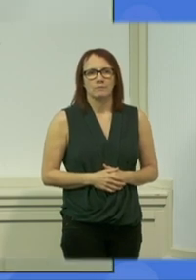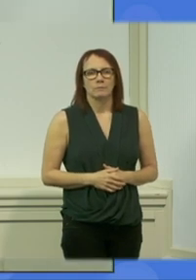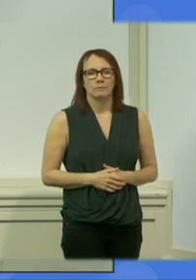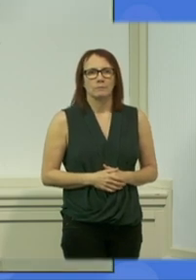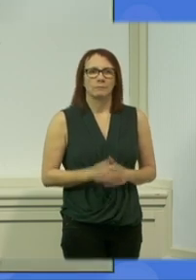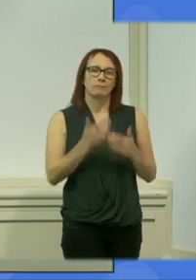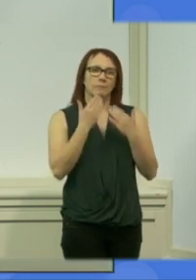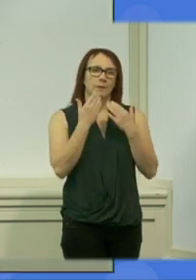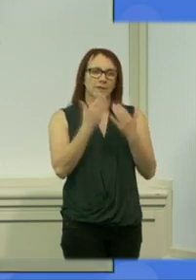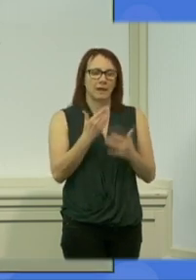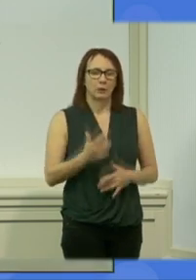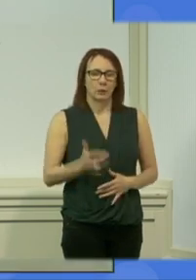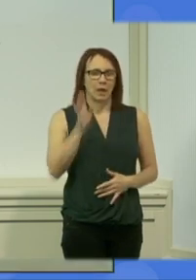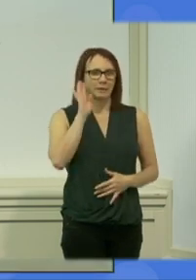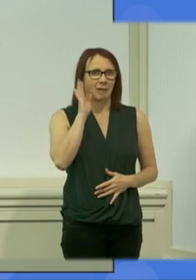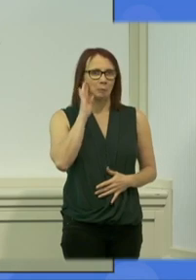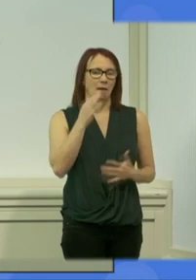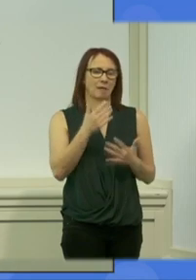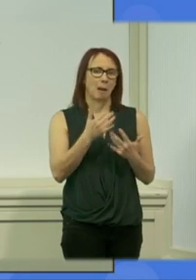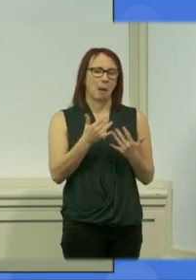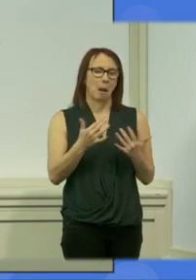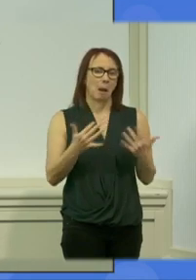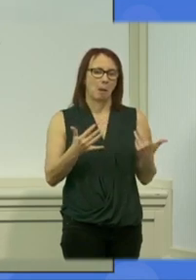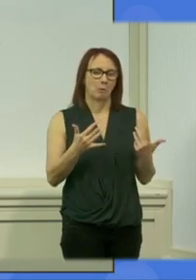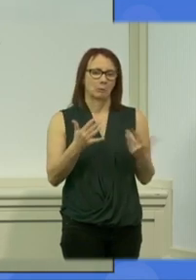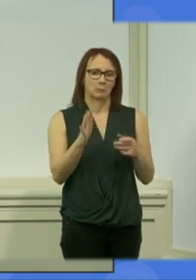Thank you. That seems like quite a lot to get through in 20 minutes.